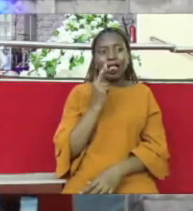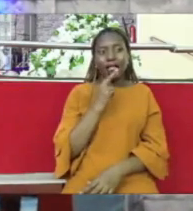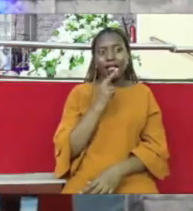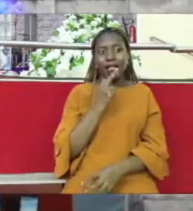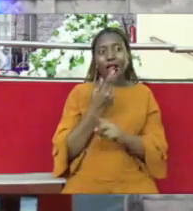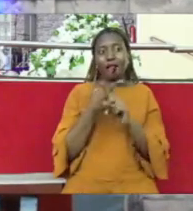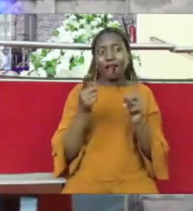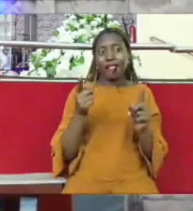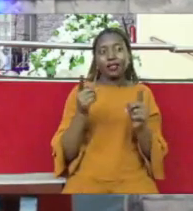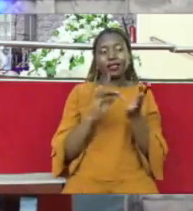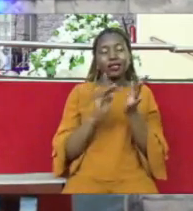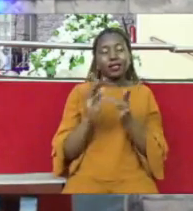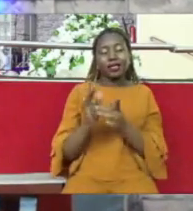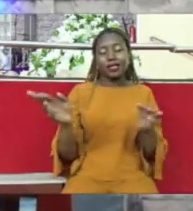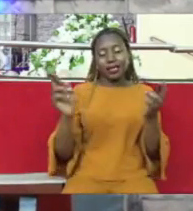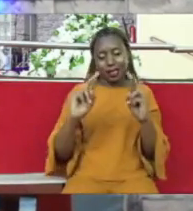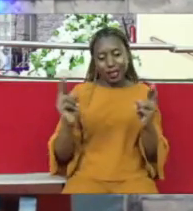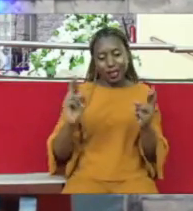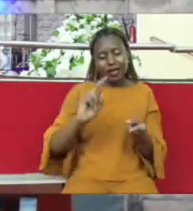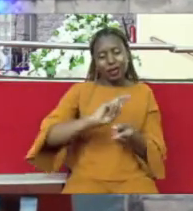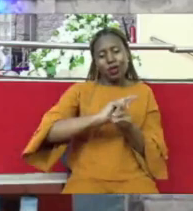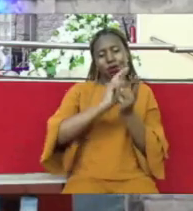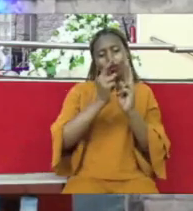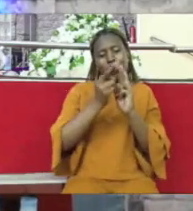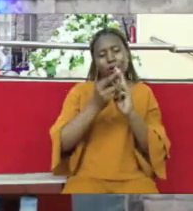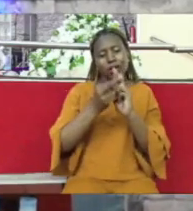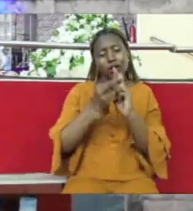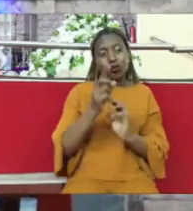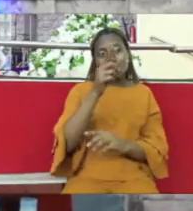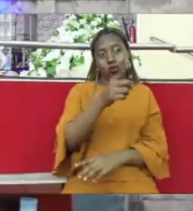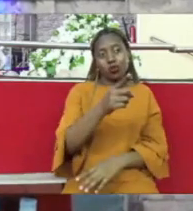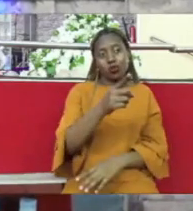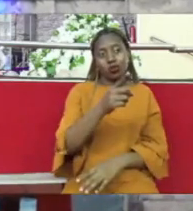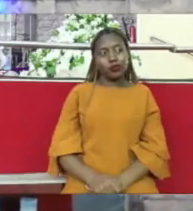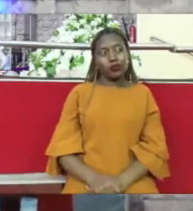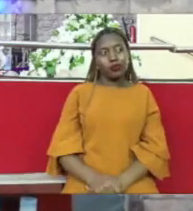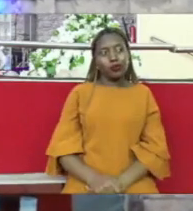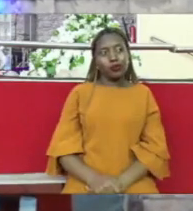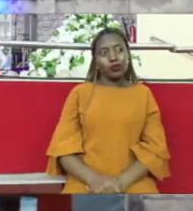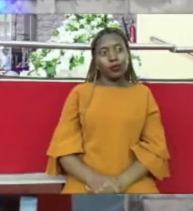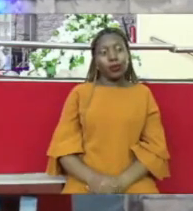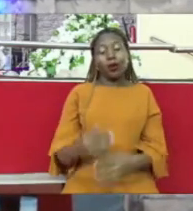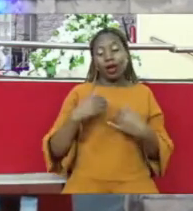tayari kukurejesha. I am willing to bring you back. Niko tayari kukurudisha. There's a lady who is saying here.